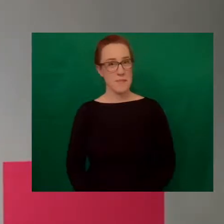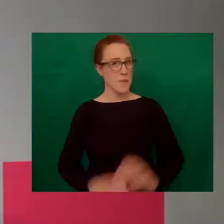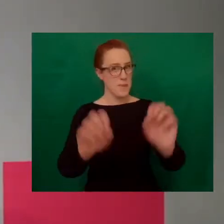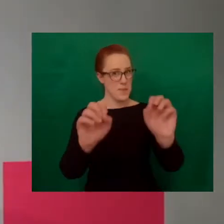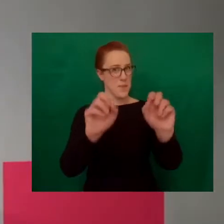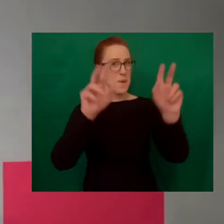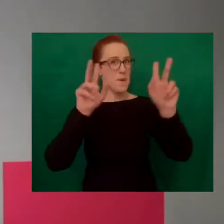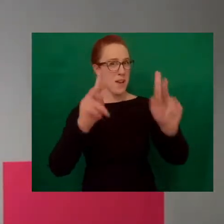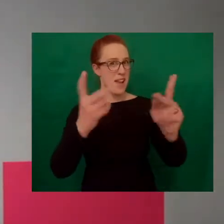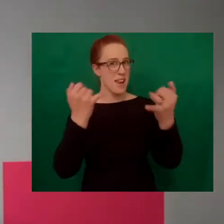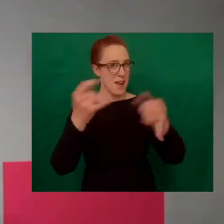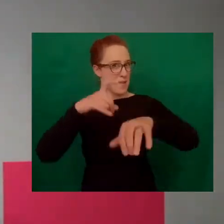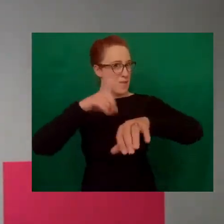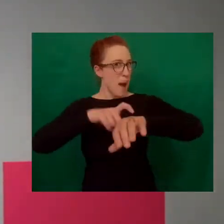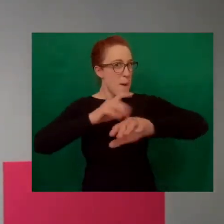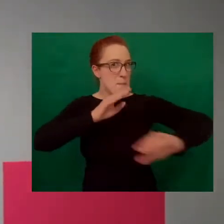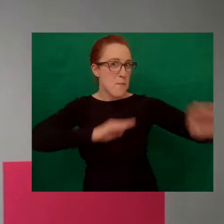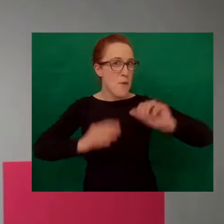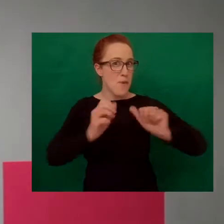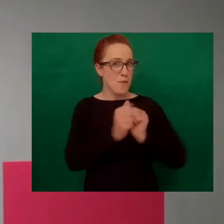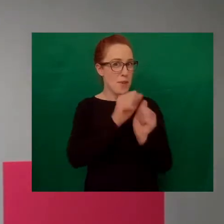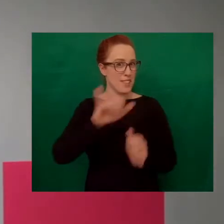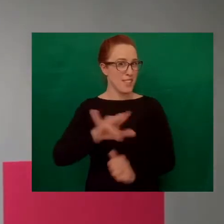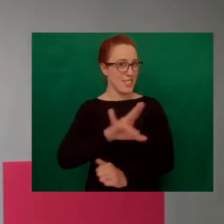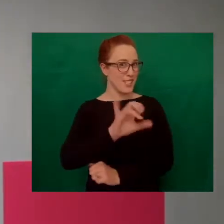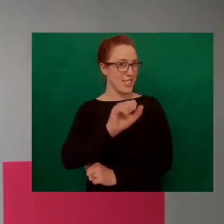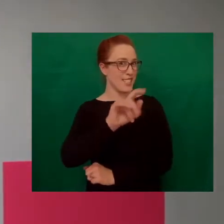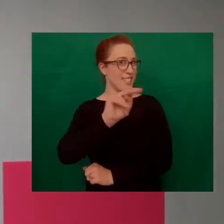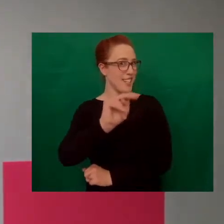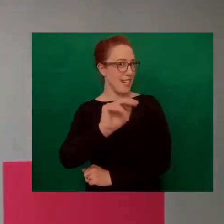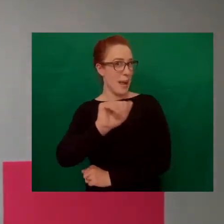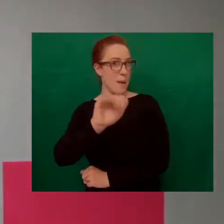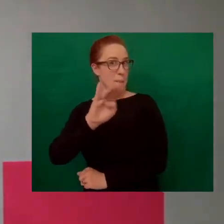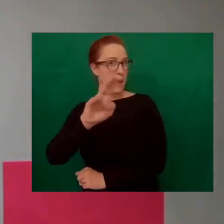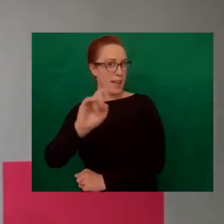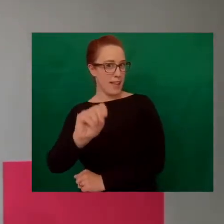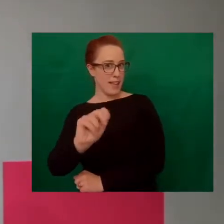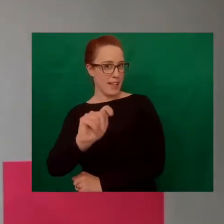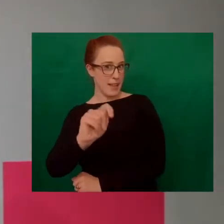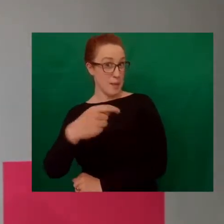All right, it's time to move with Justin Abit. All